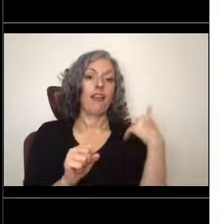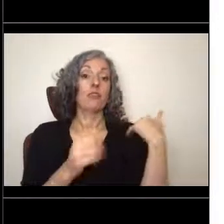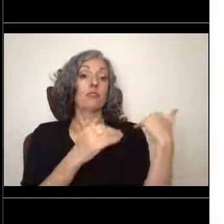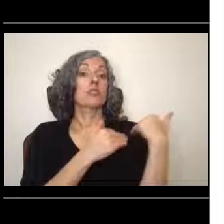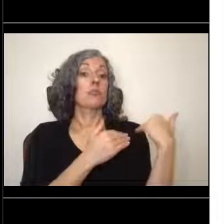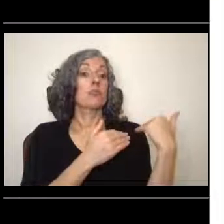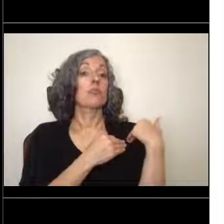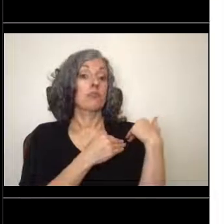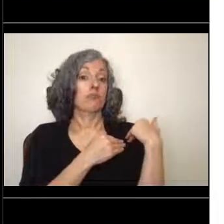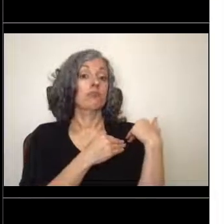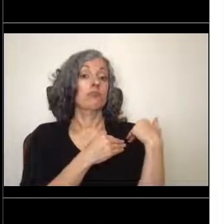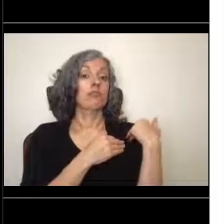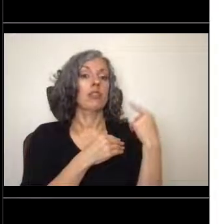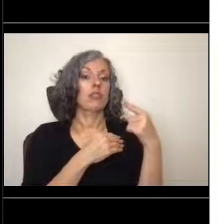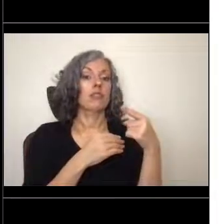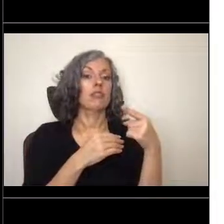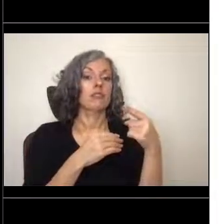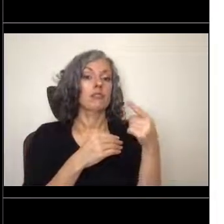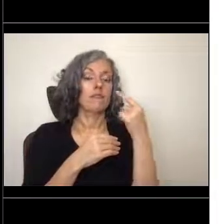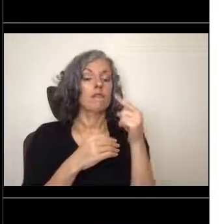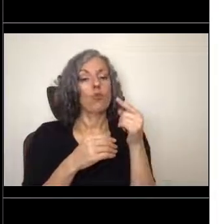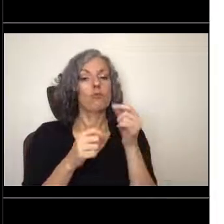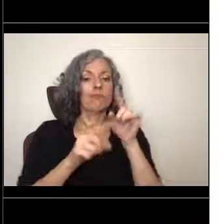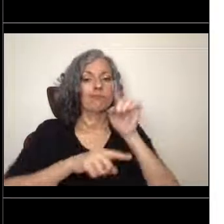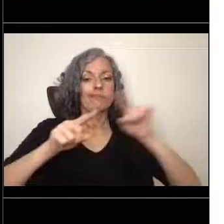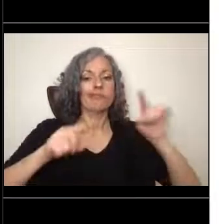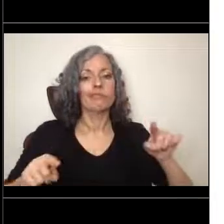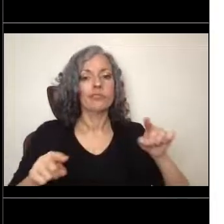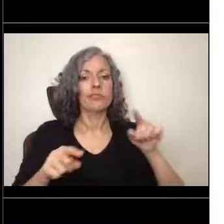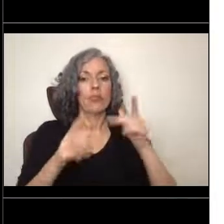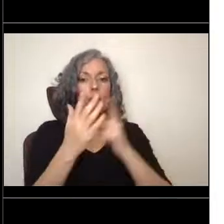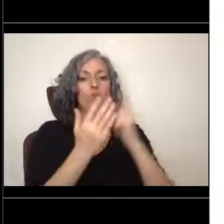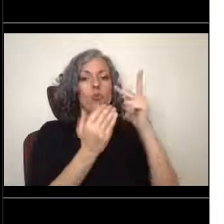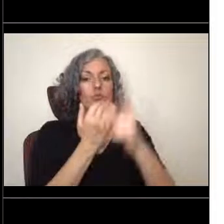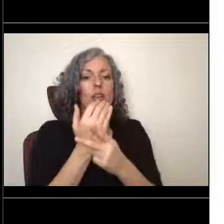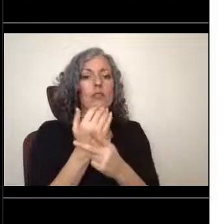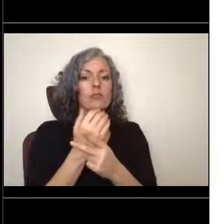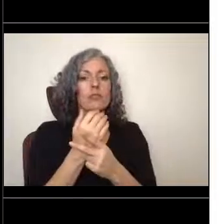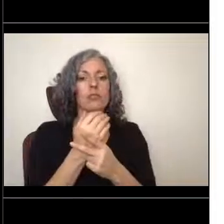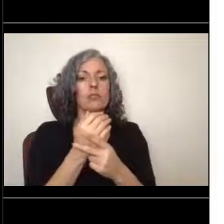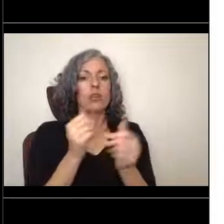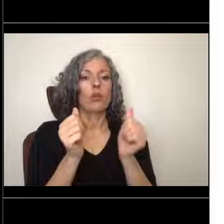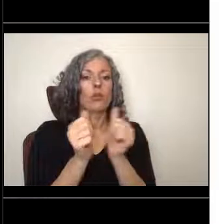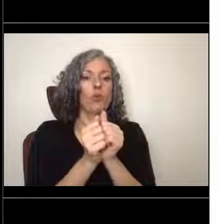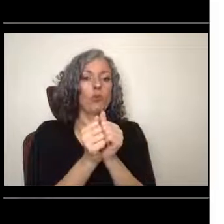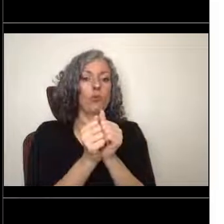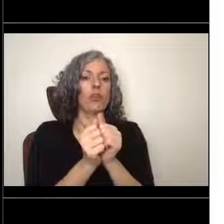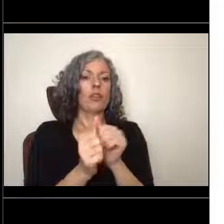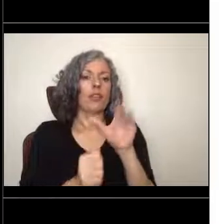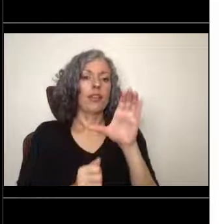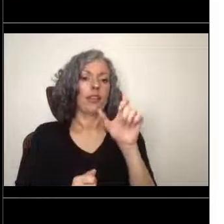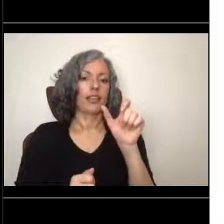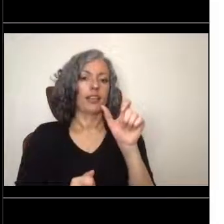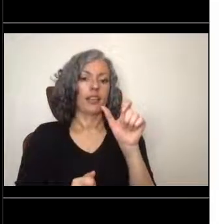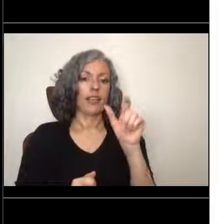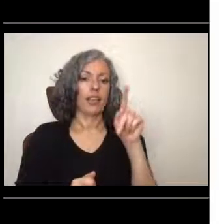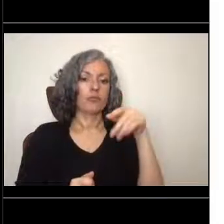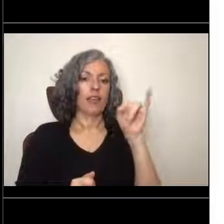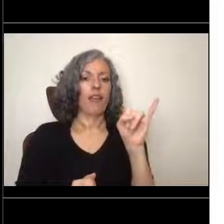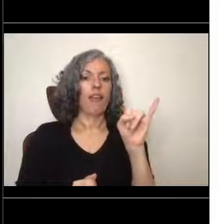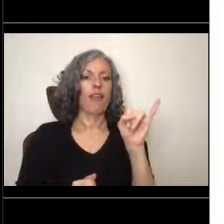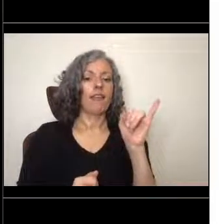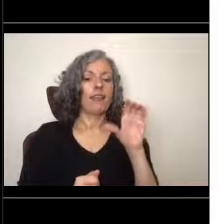project nominations for various discretionary programs align with CAPTI's investment framework. As a result,